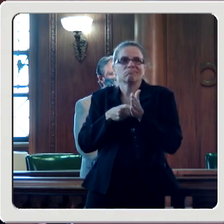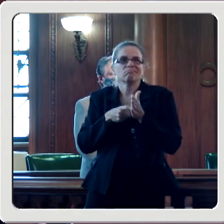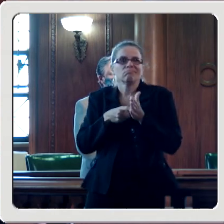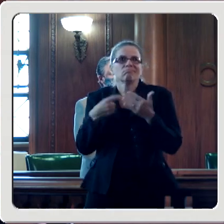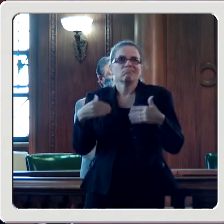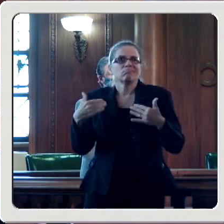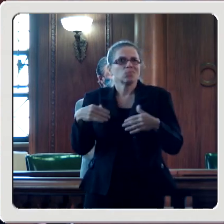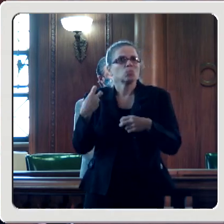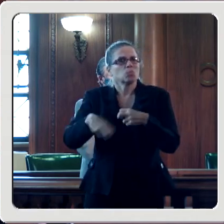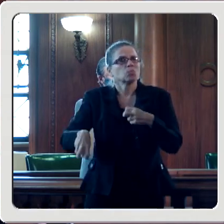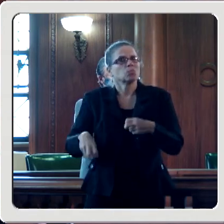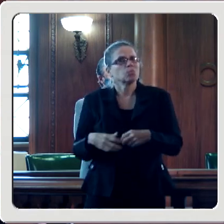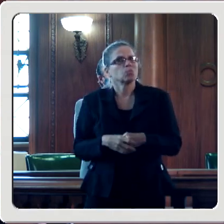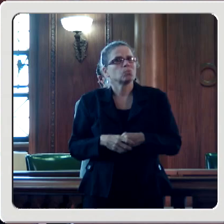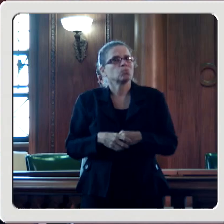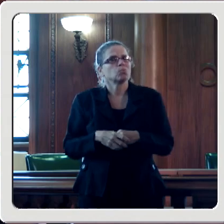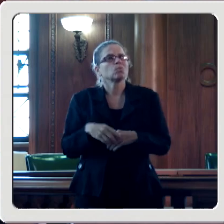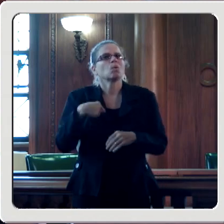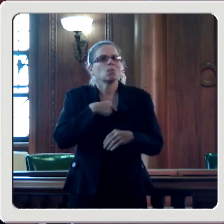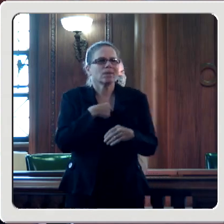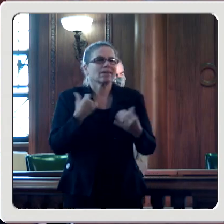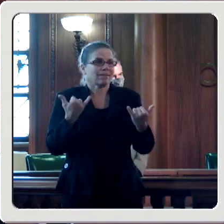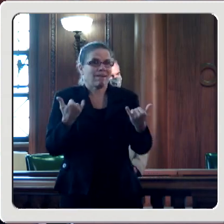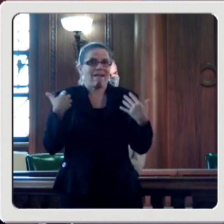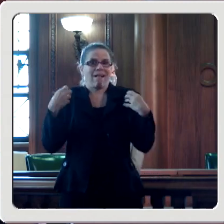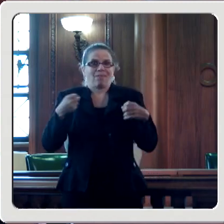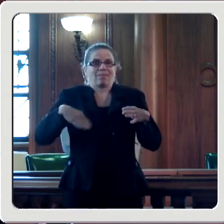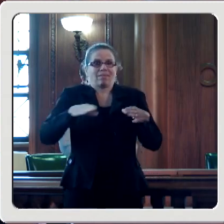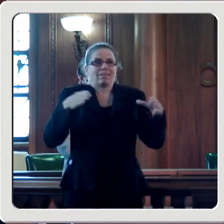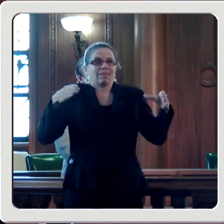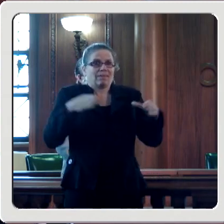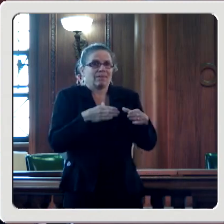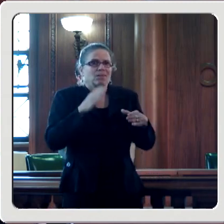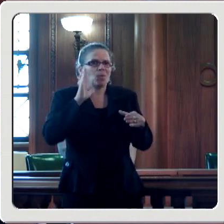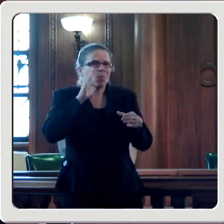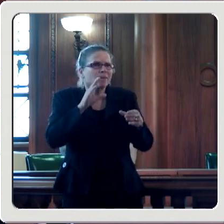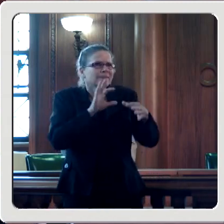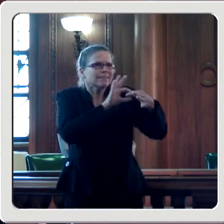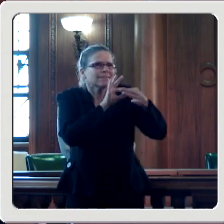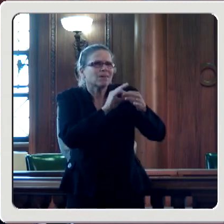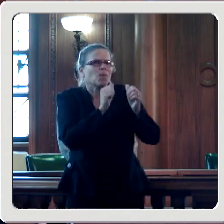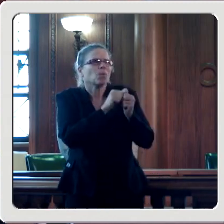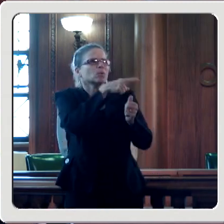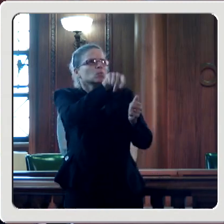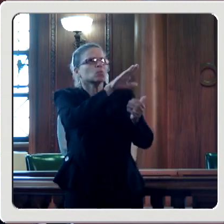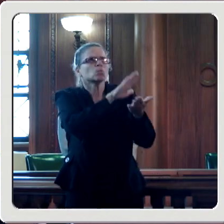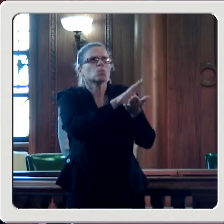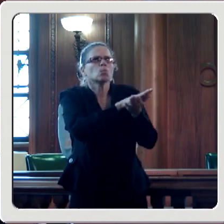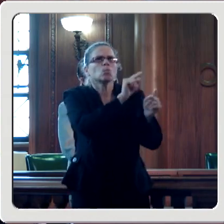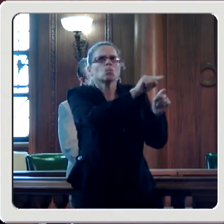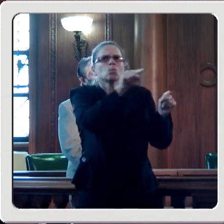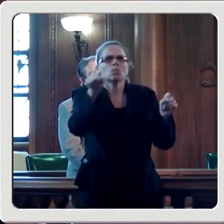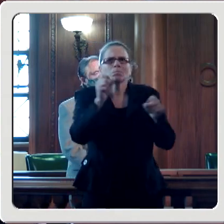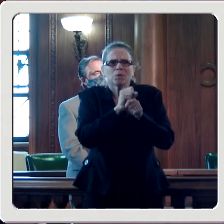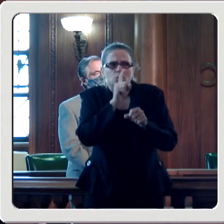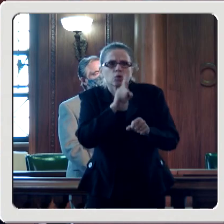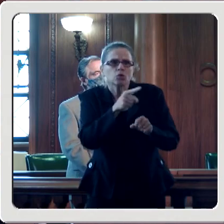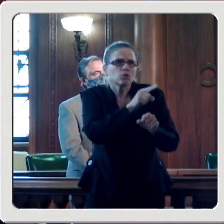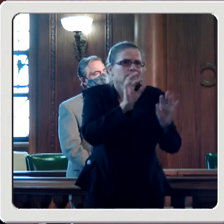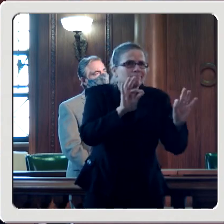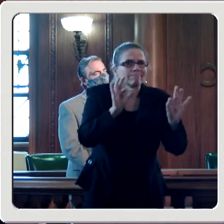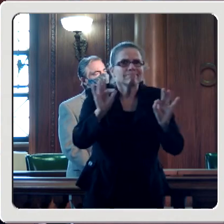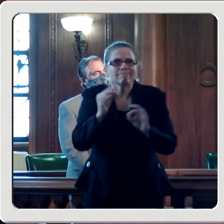we will be, and a tall order that I know we can meet, but we will be working closely with Springfield Public